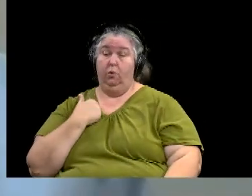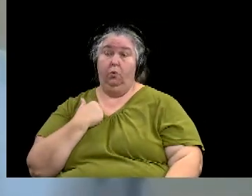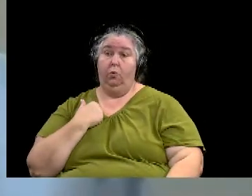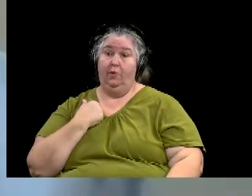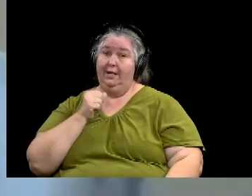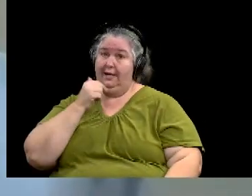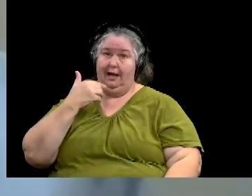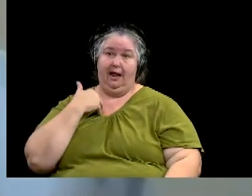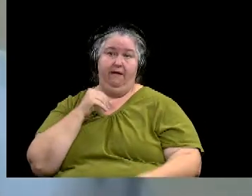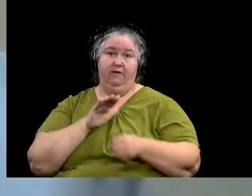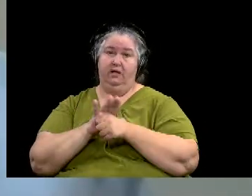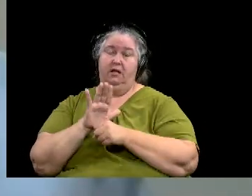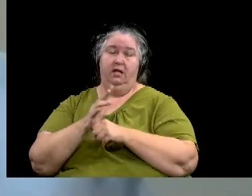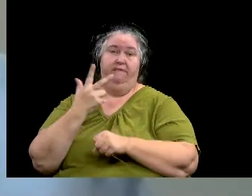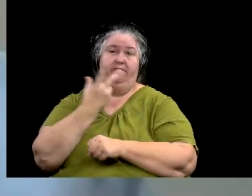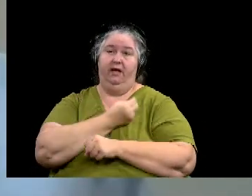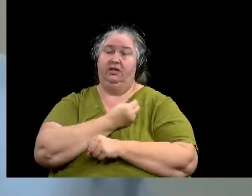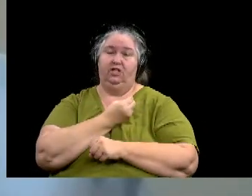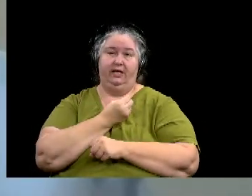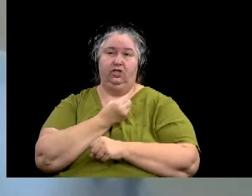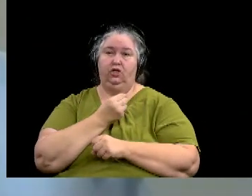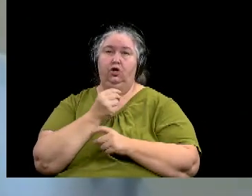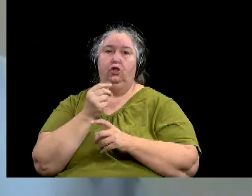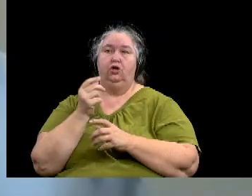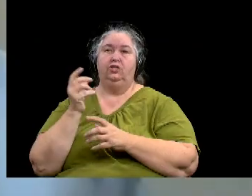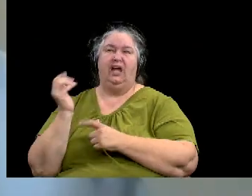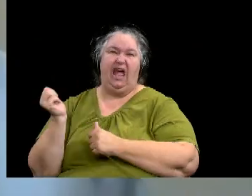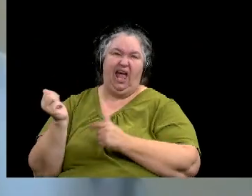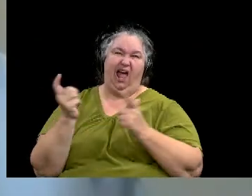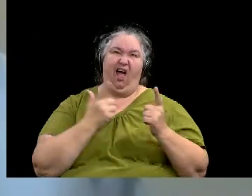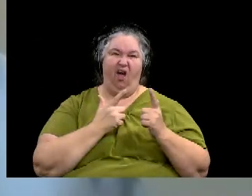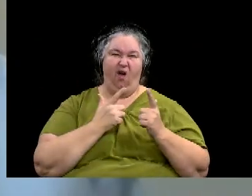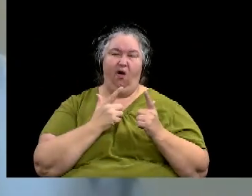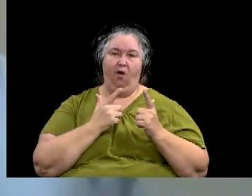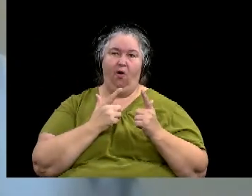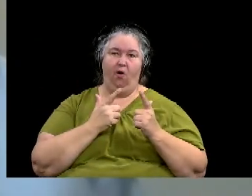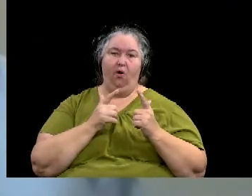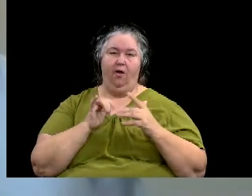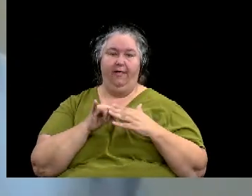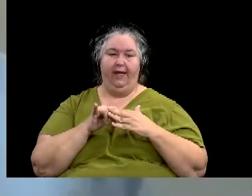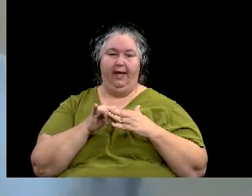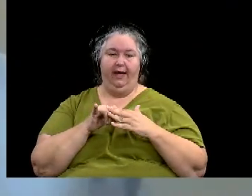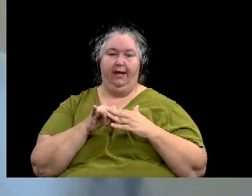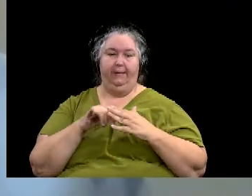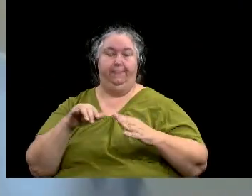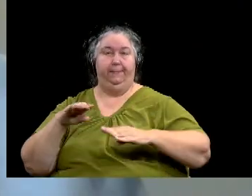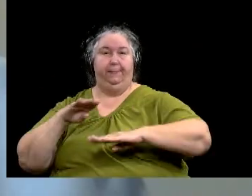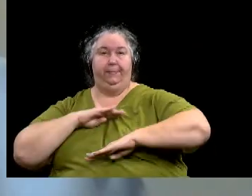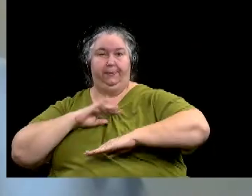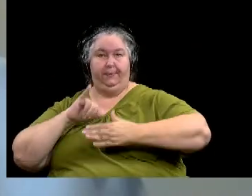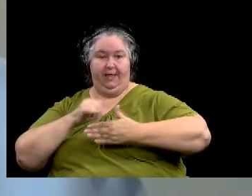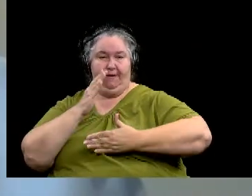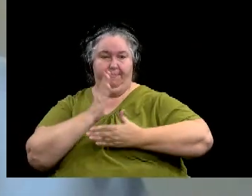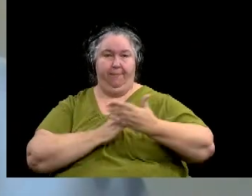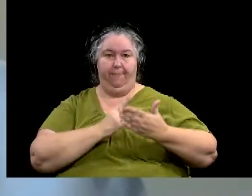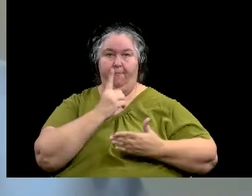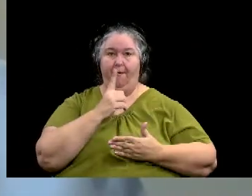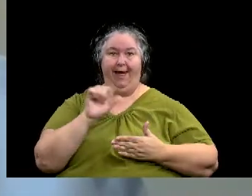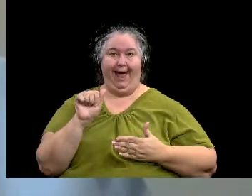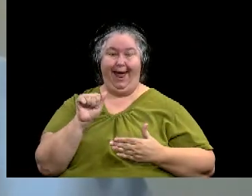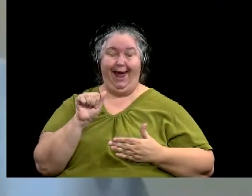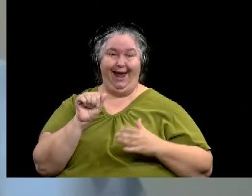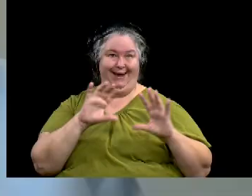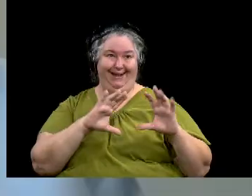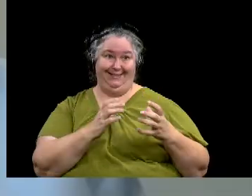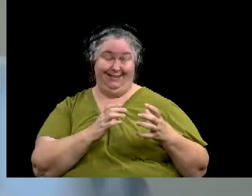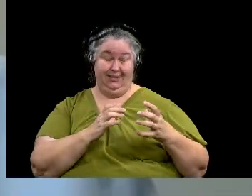everybody vaccinated that meets the complete entirety of that 1A classification. So we had to do a lot more work